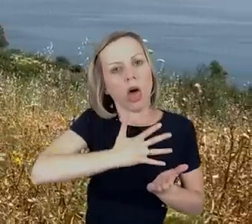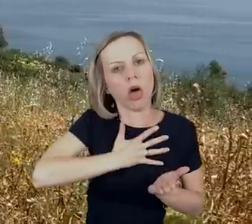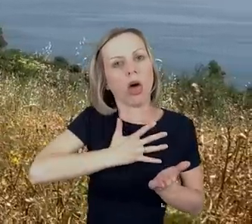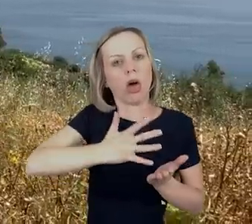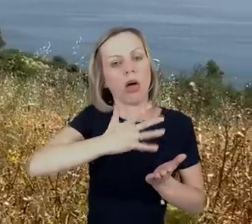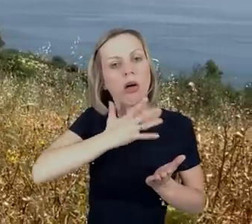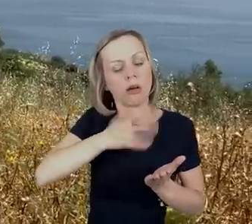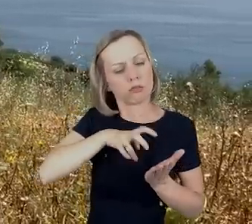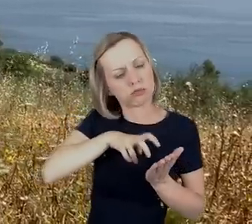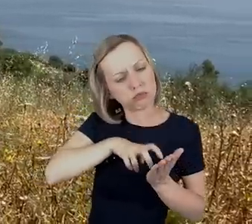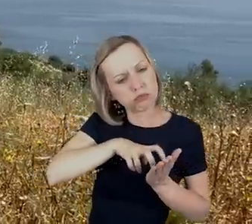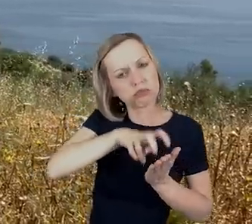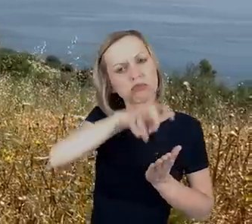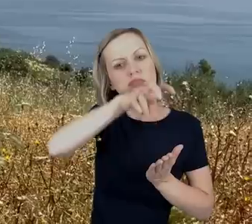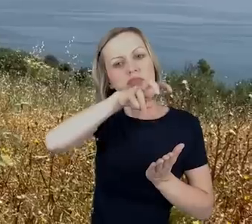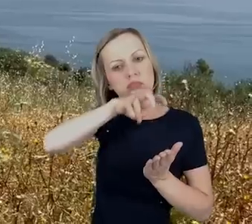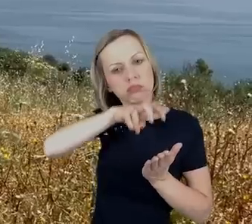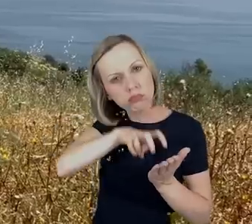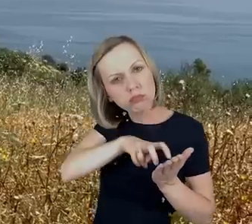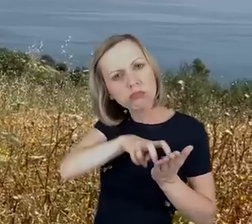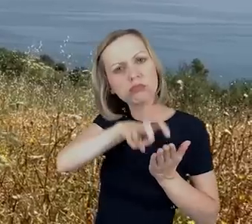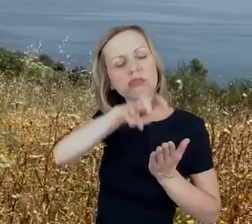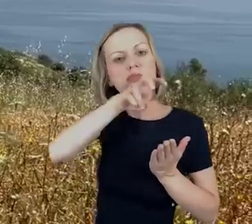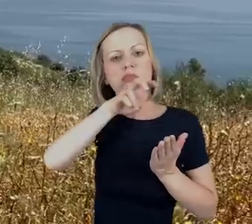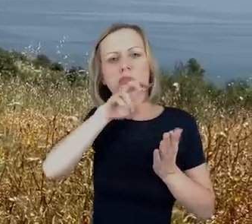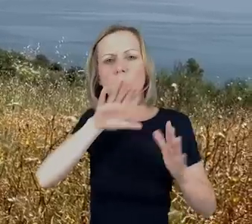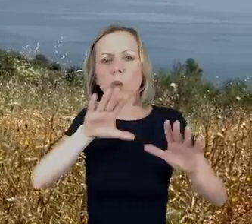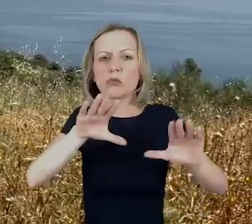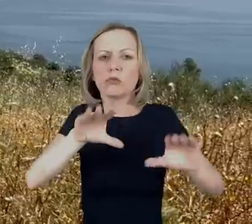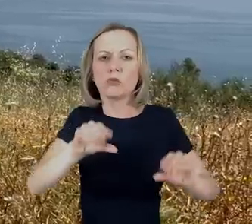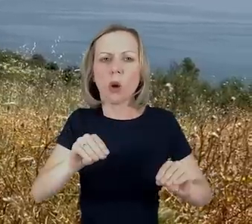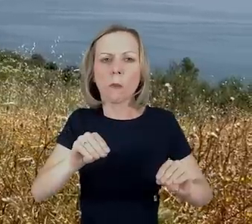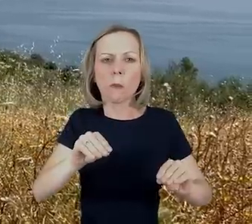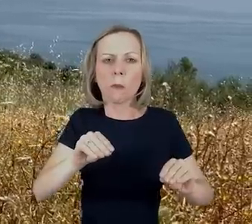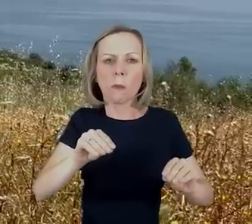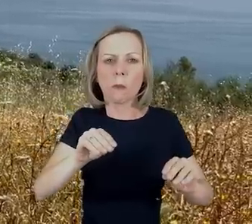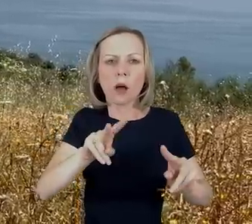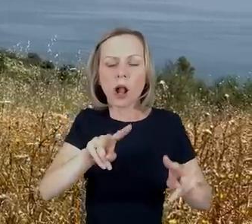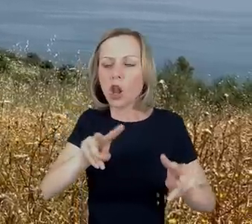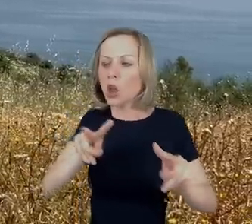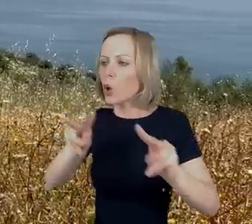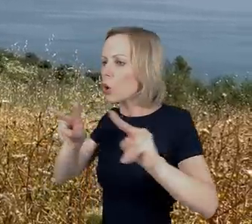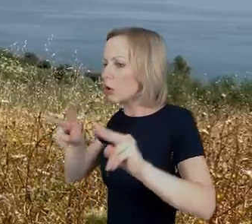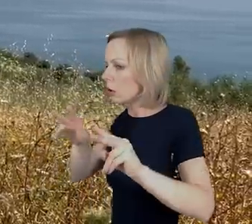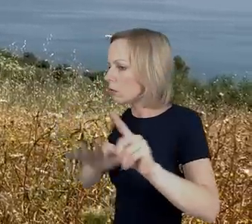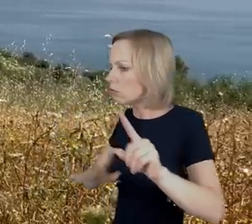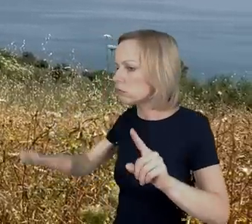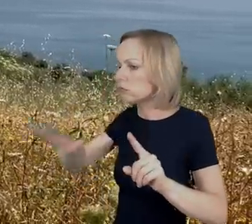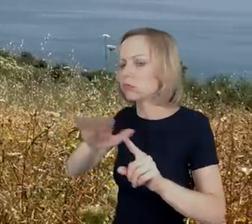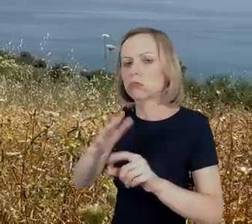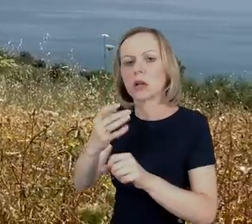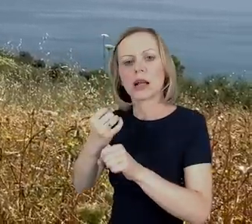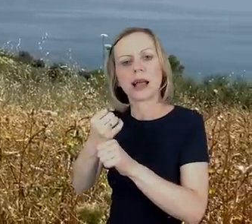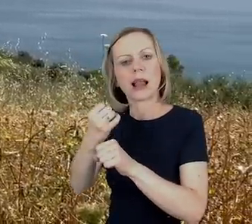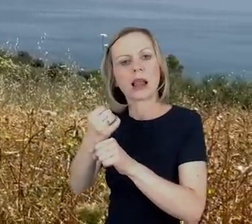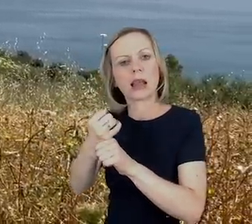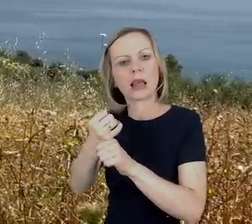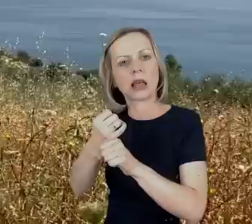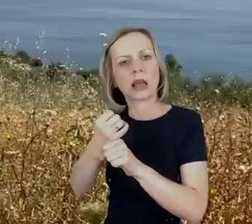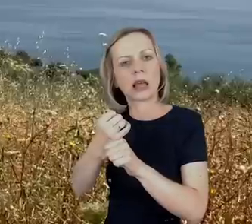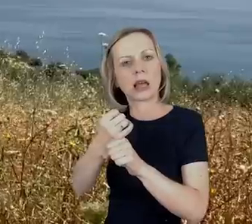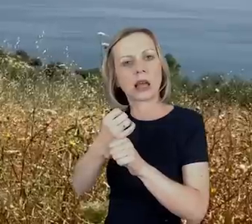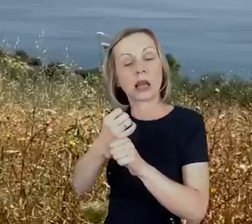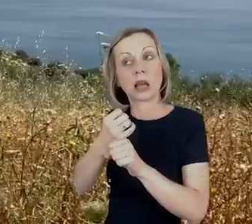panting, but I take it slowly. Every few minutes I stop and turn around and look across at